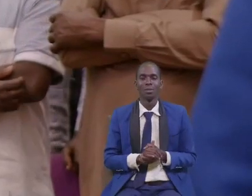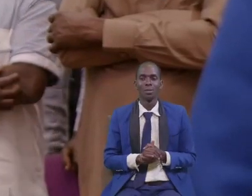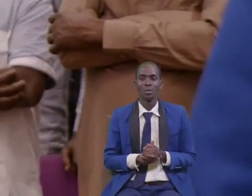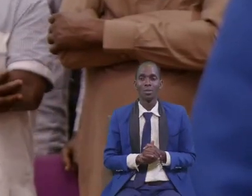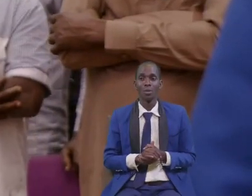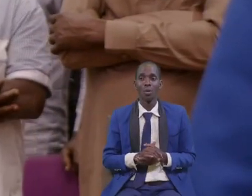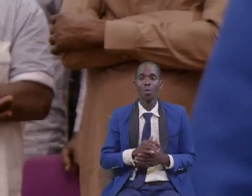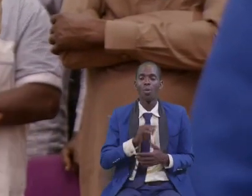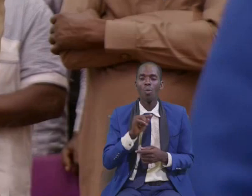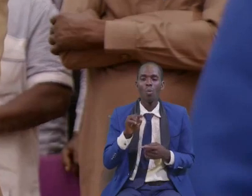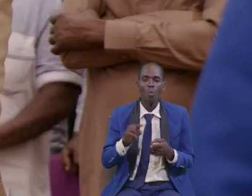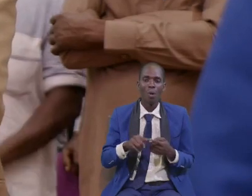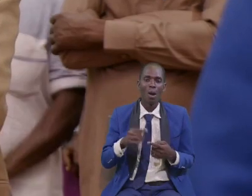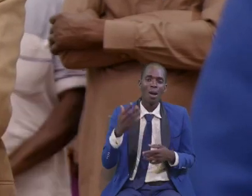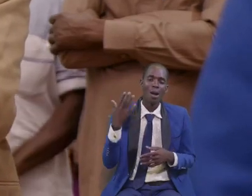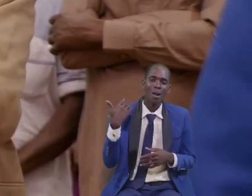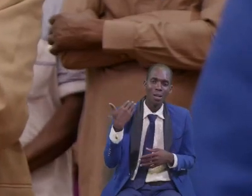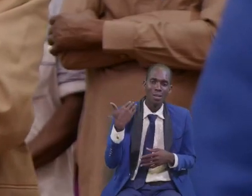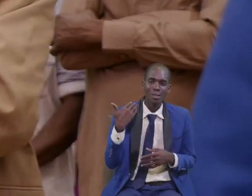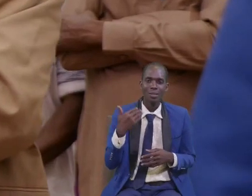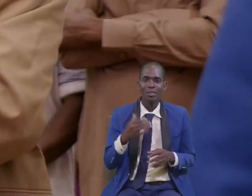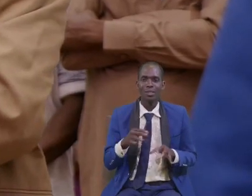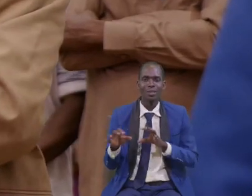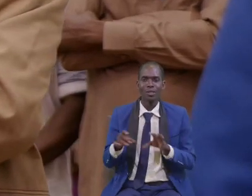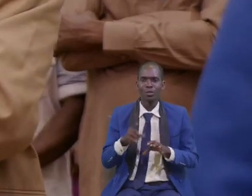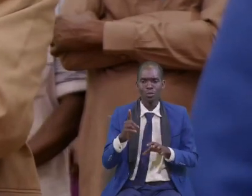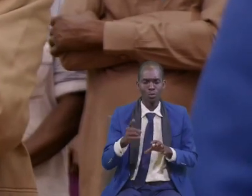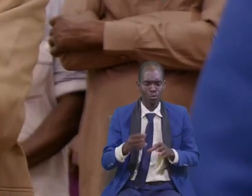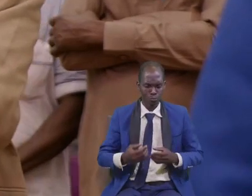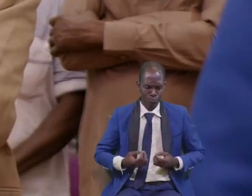When last did you exude joy,